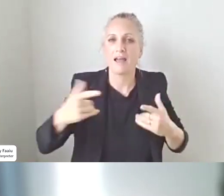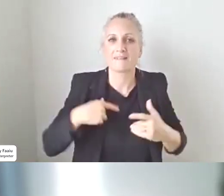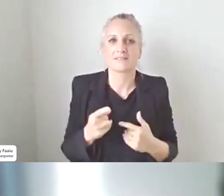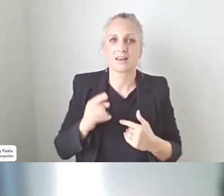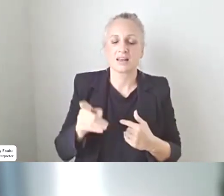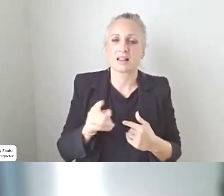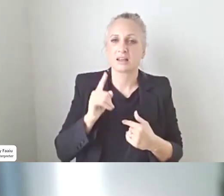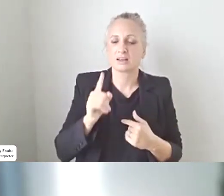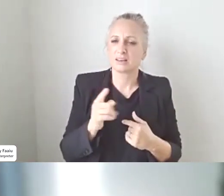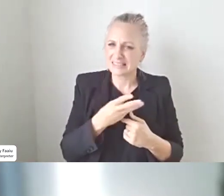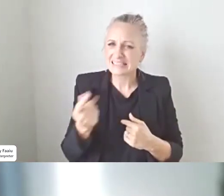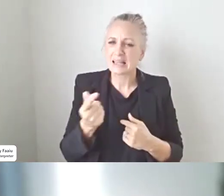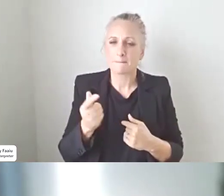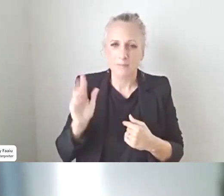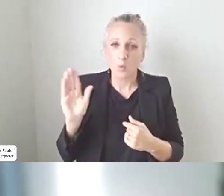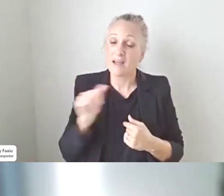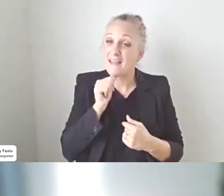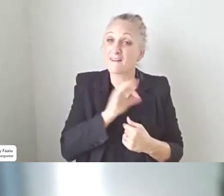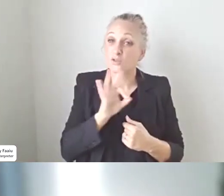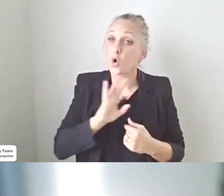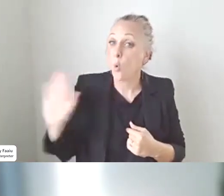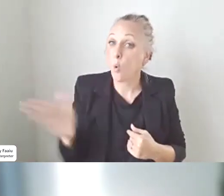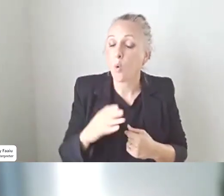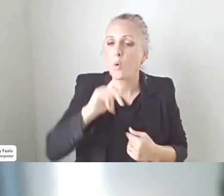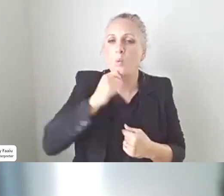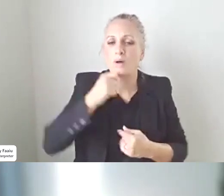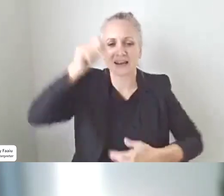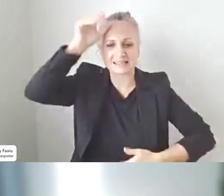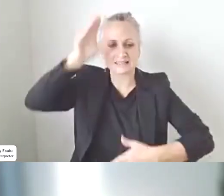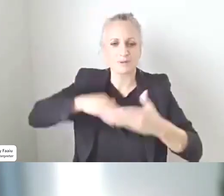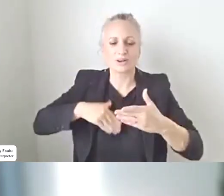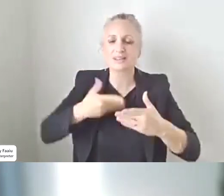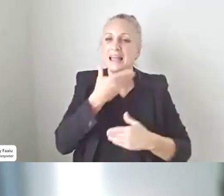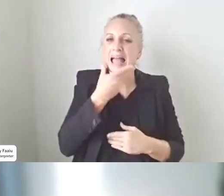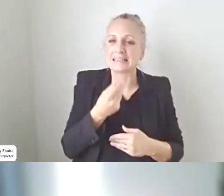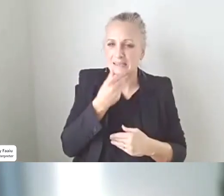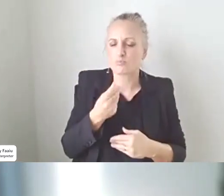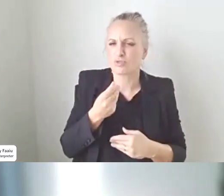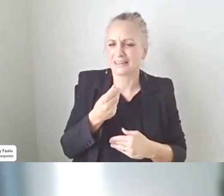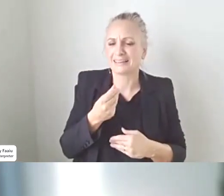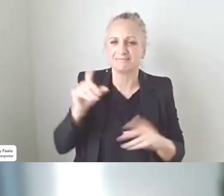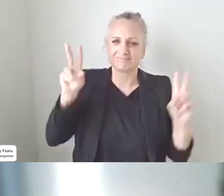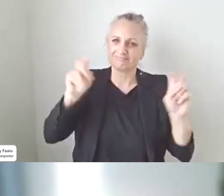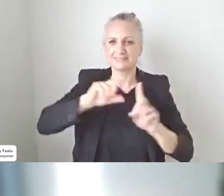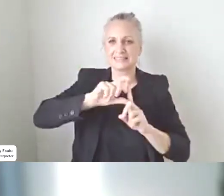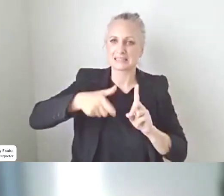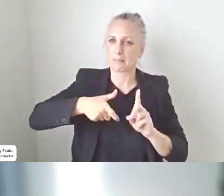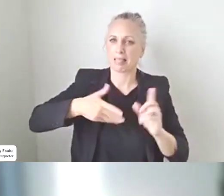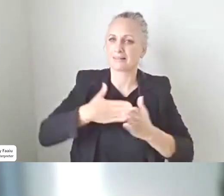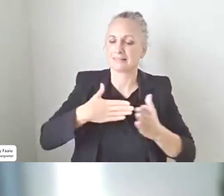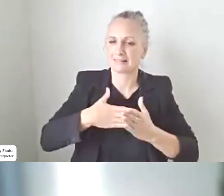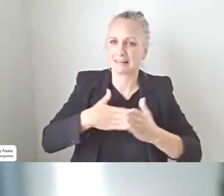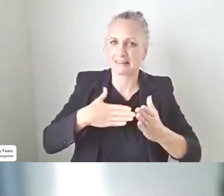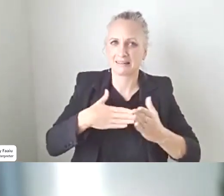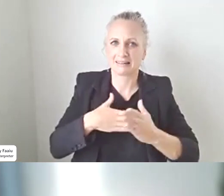permanent, disability. And in my role in local government serves everyone across all life stages, and we don't get to